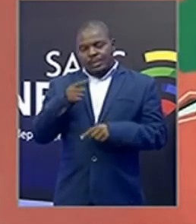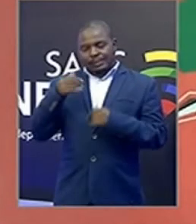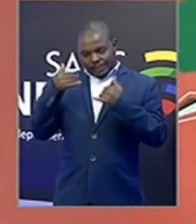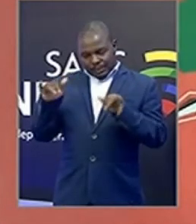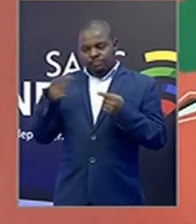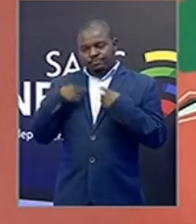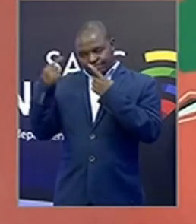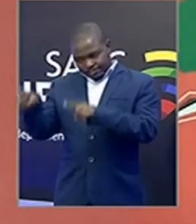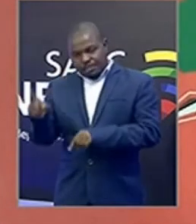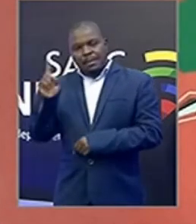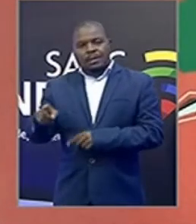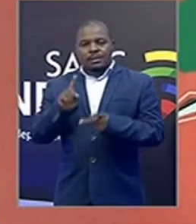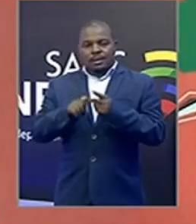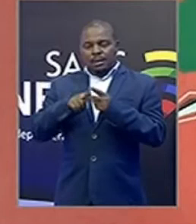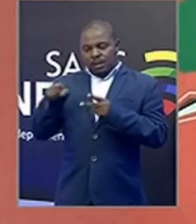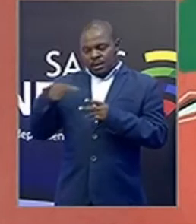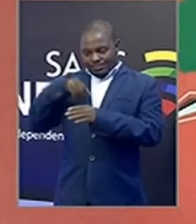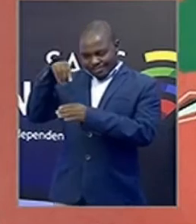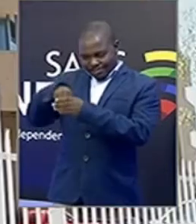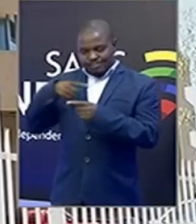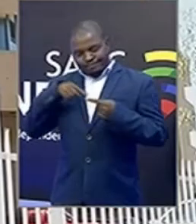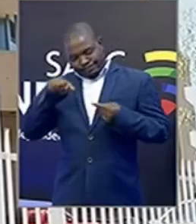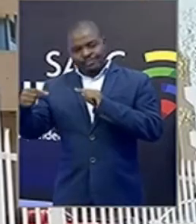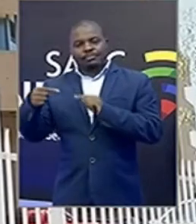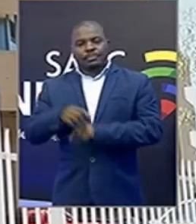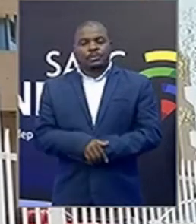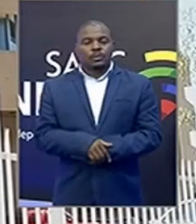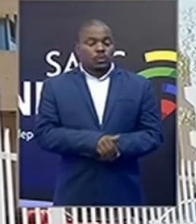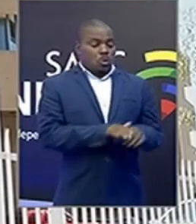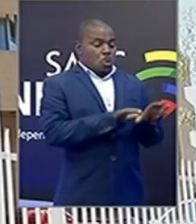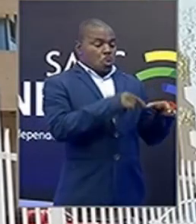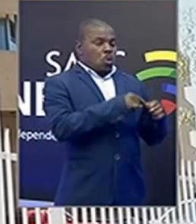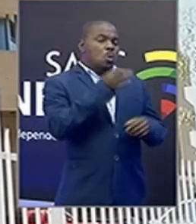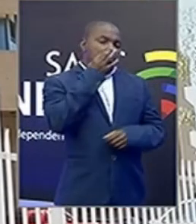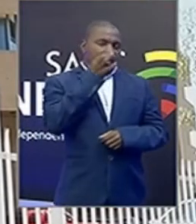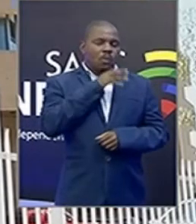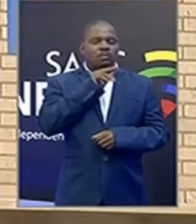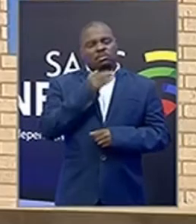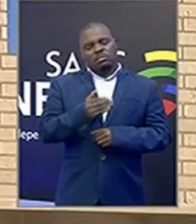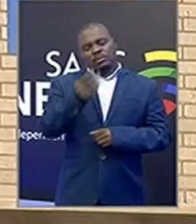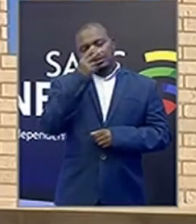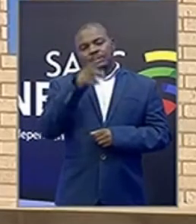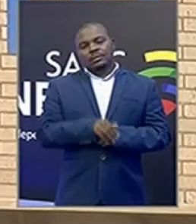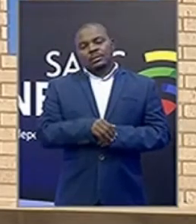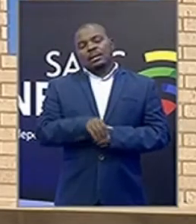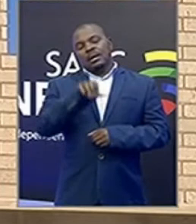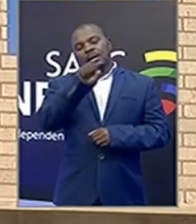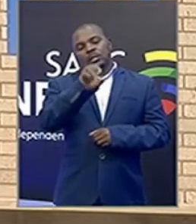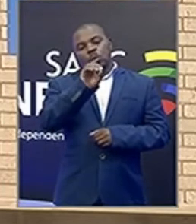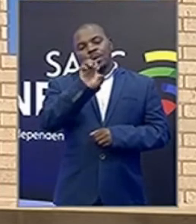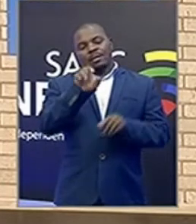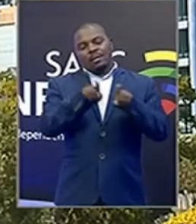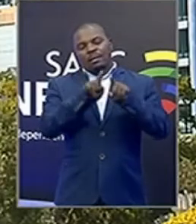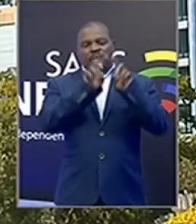go, we must still challenge it from within. Mokgatlo o re o tla hlokomela gore ditheo tša mmušo tšeo di swanago le Eskom